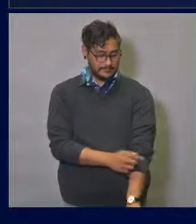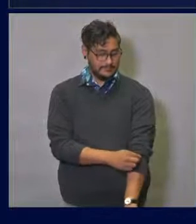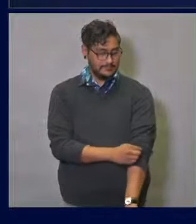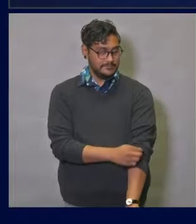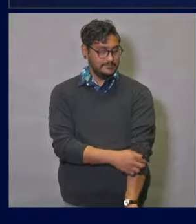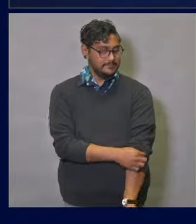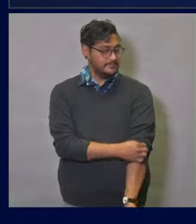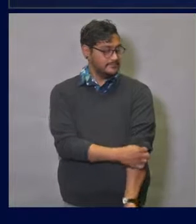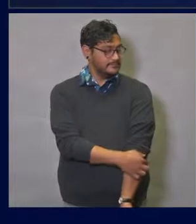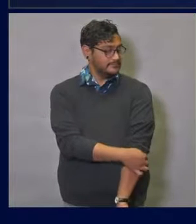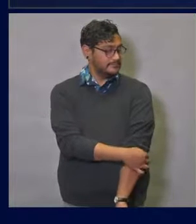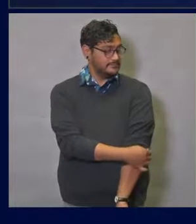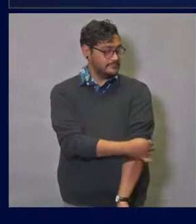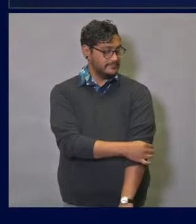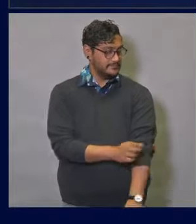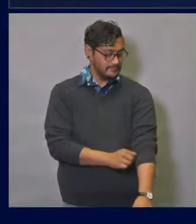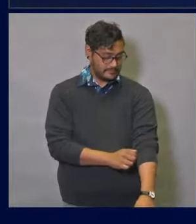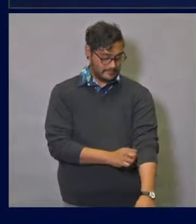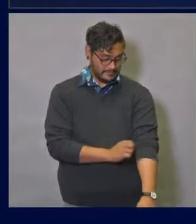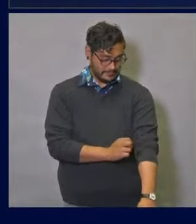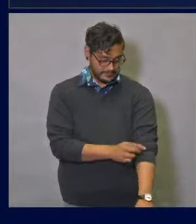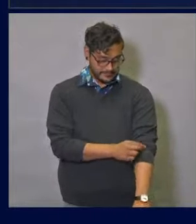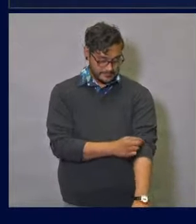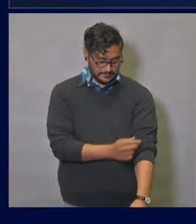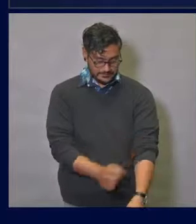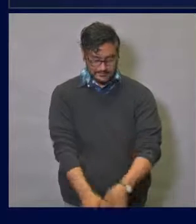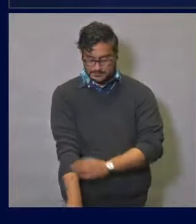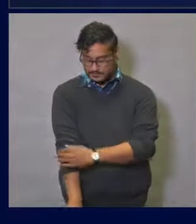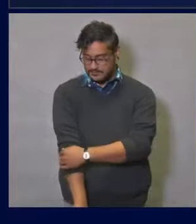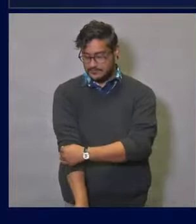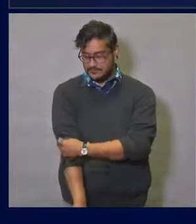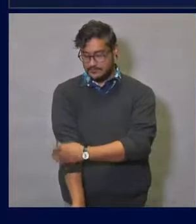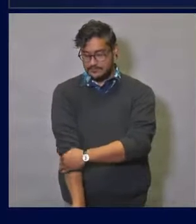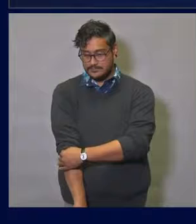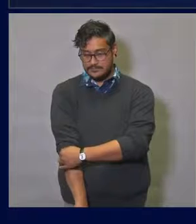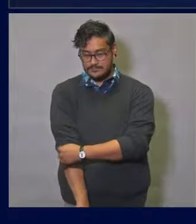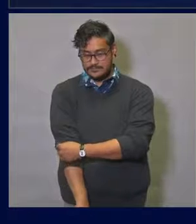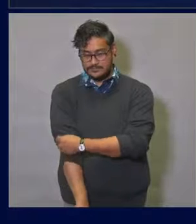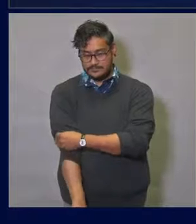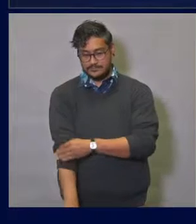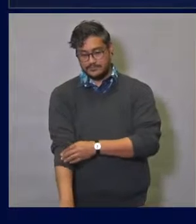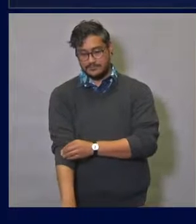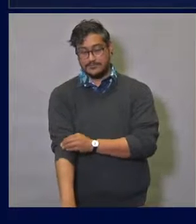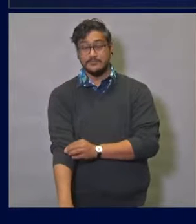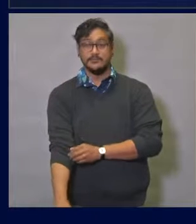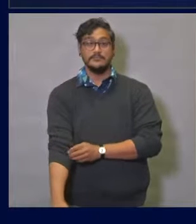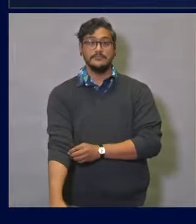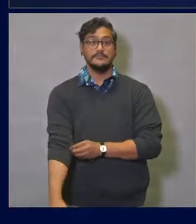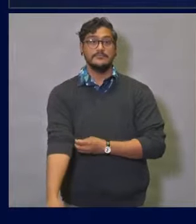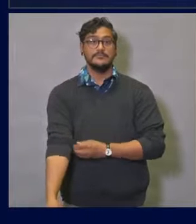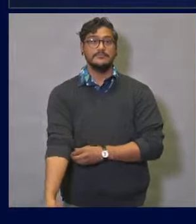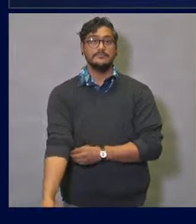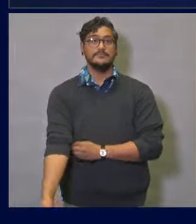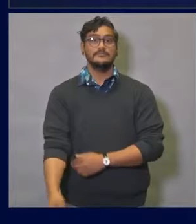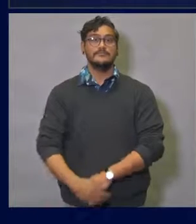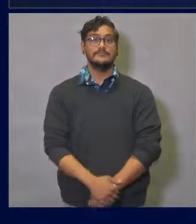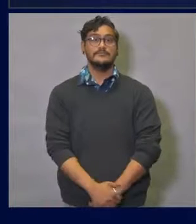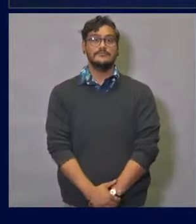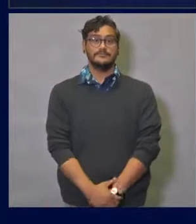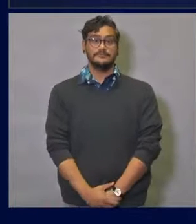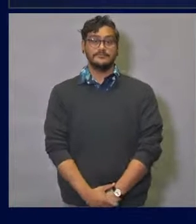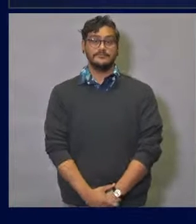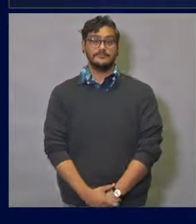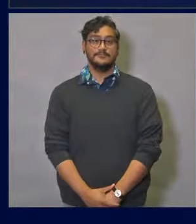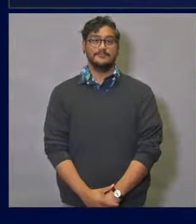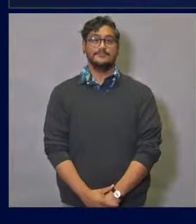we will conduct a question and answer session. If you have a question, please raise your hand by clicking on the hand icon or send a chat to